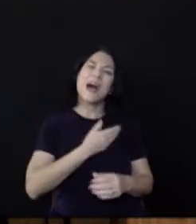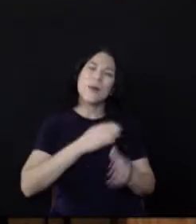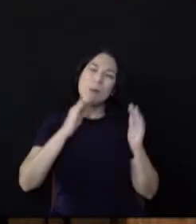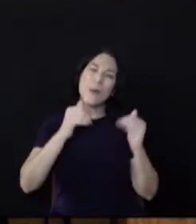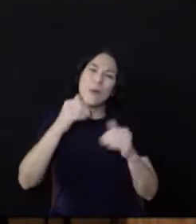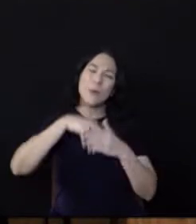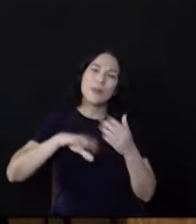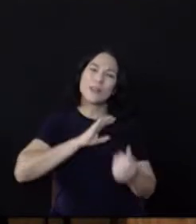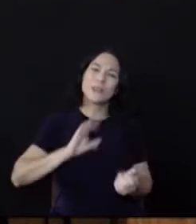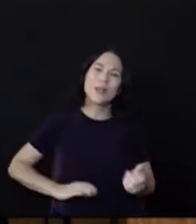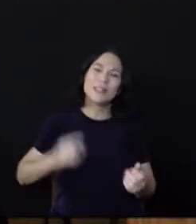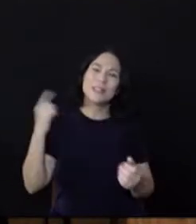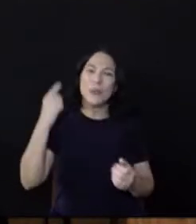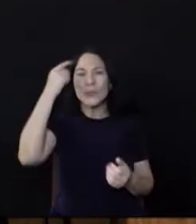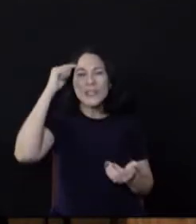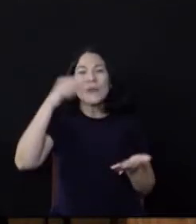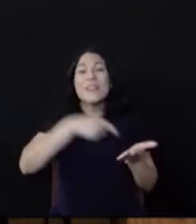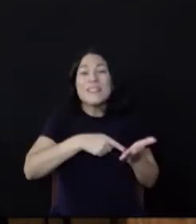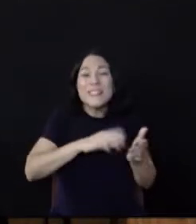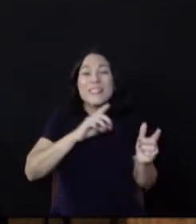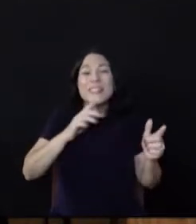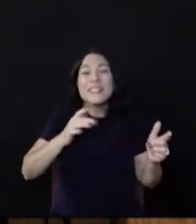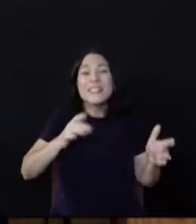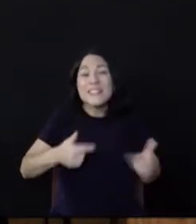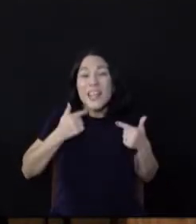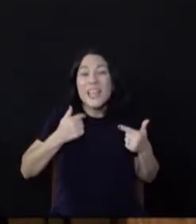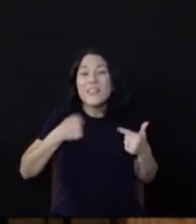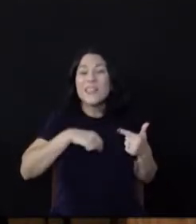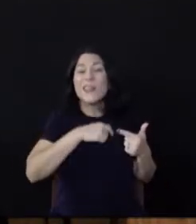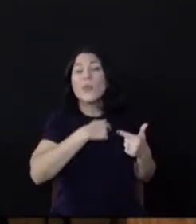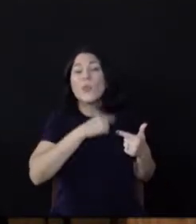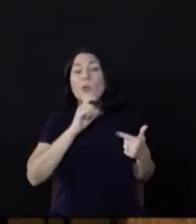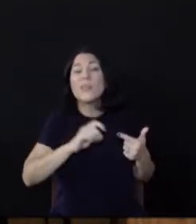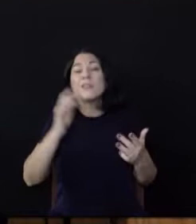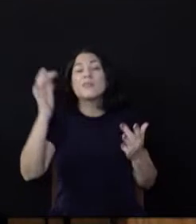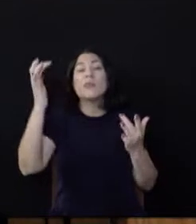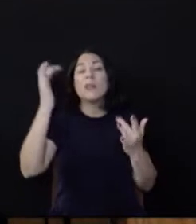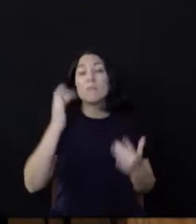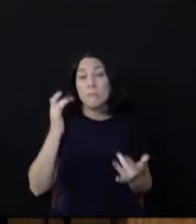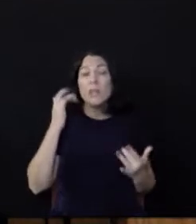life, we are more to be pitied than anyone else in the world.